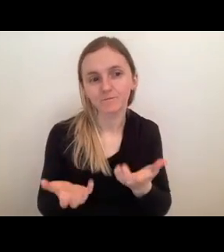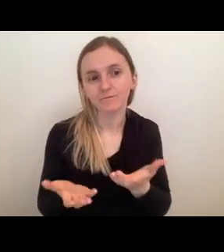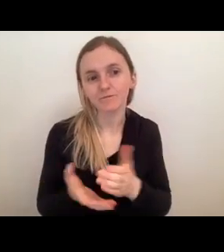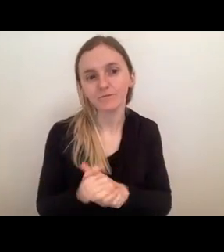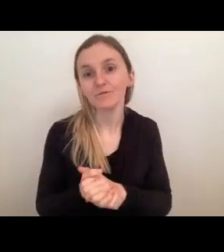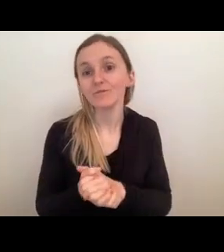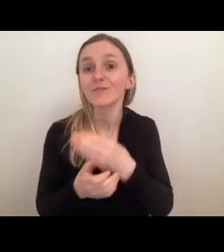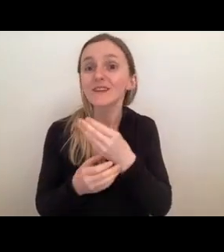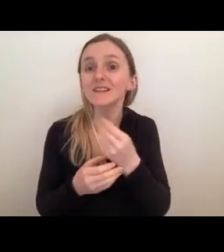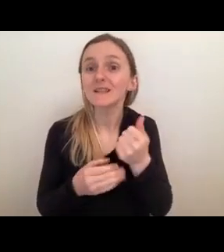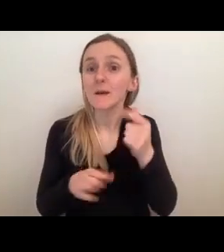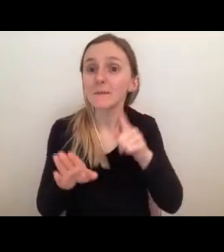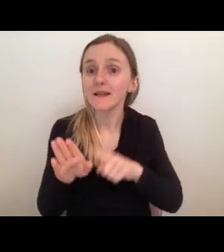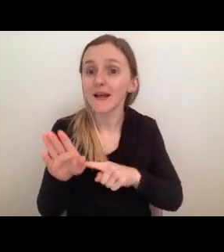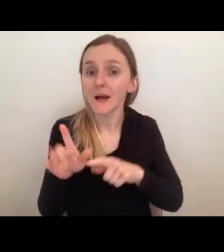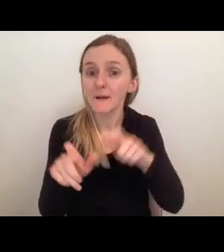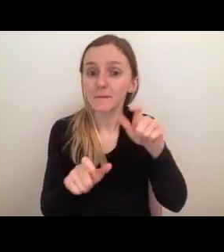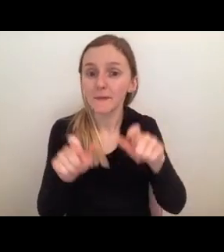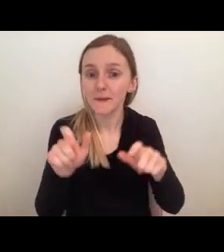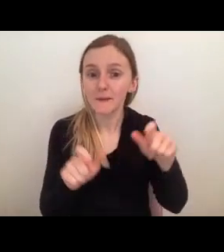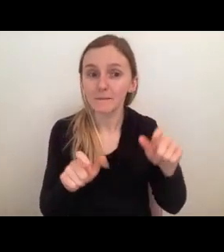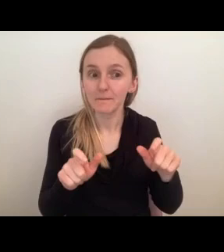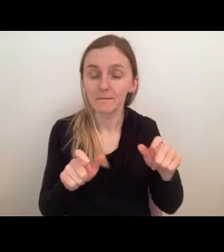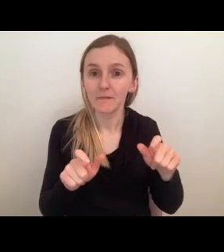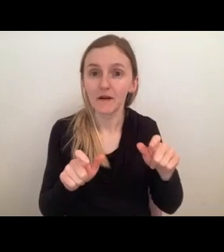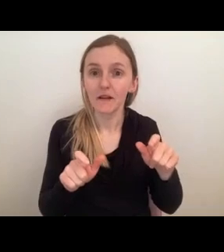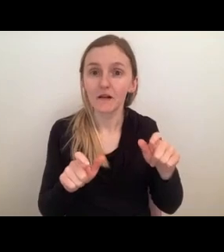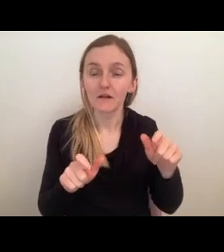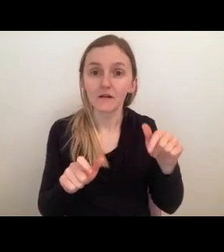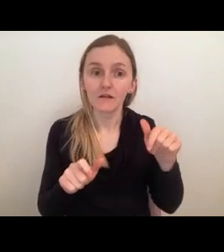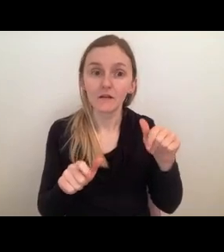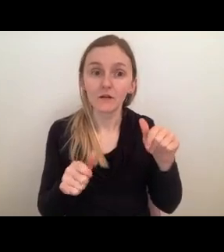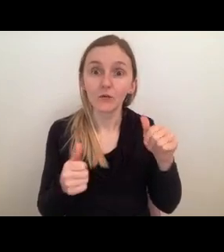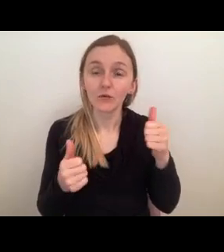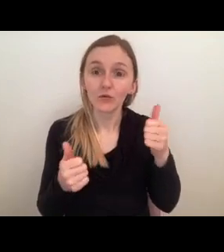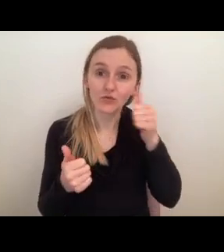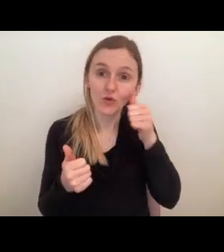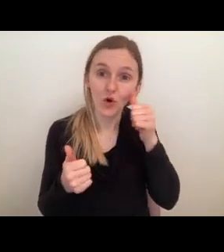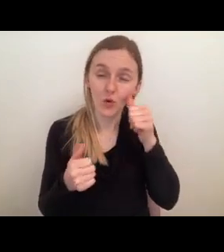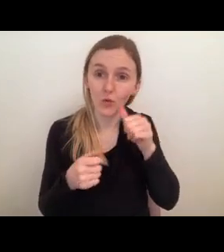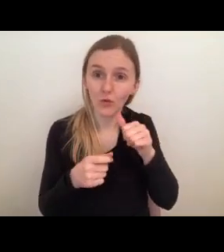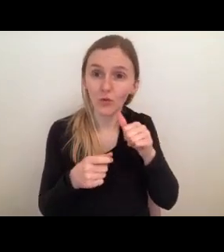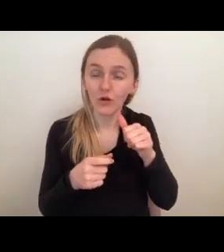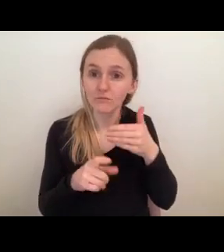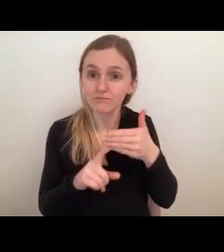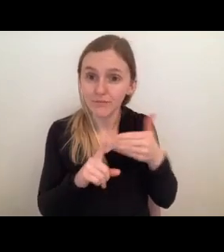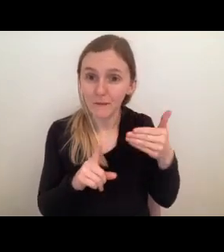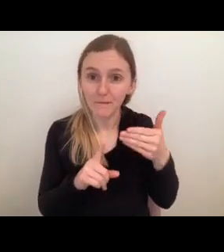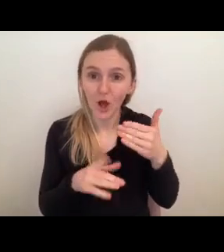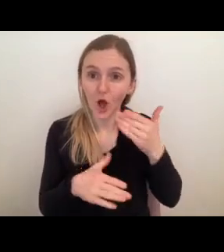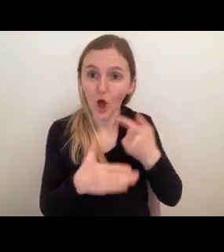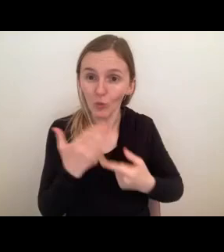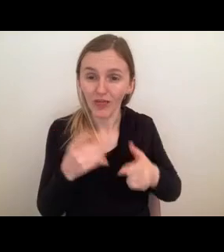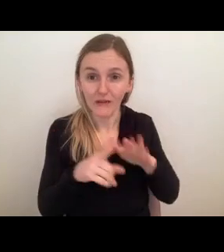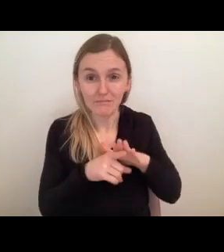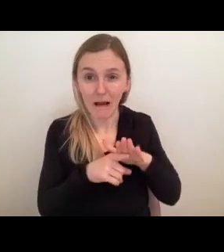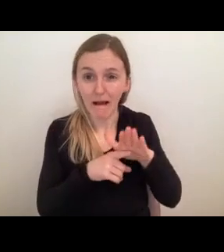only know when they're at the top of that curve. They only know when they're in that boom moment. So talk to them about emotional patterns,